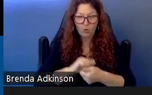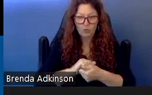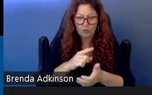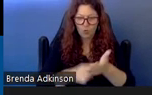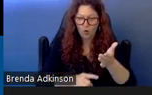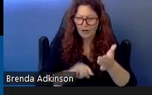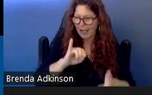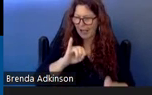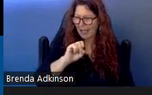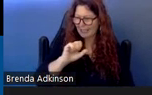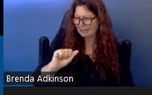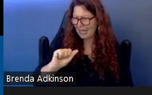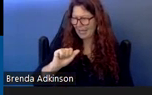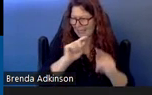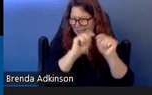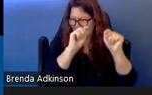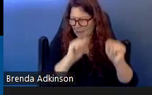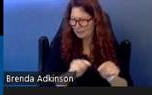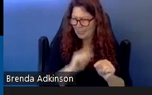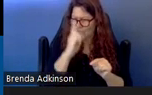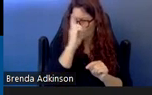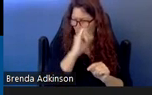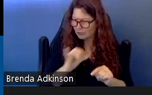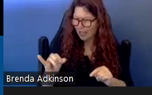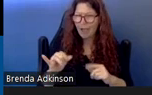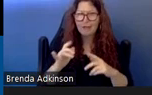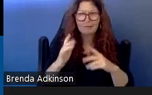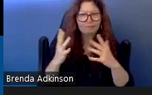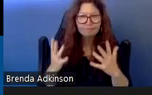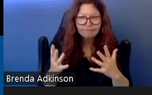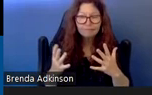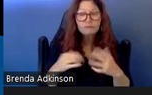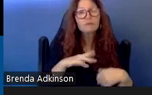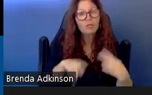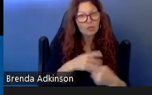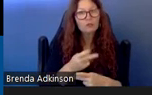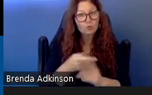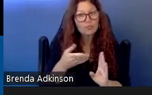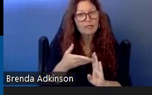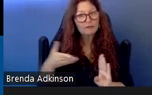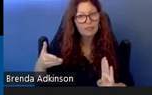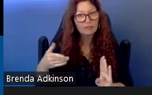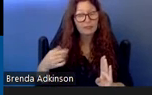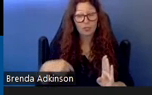ISA template looks like and those types of things. We've already